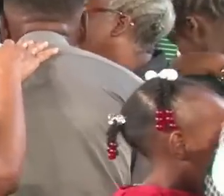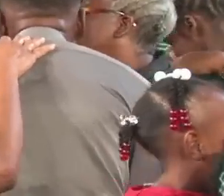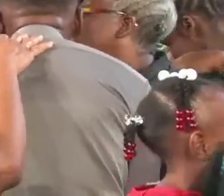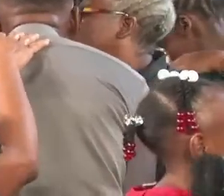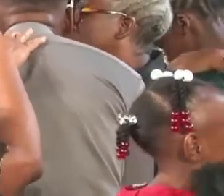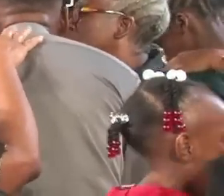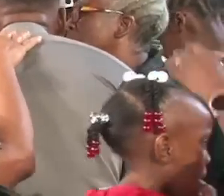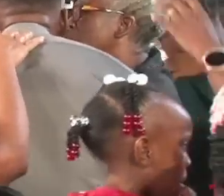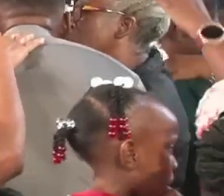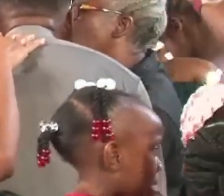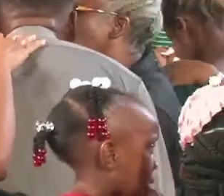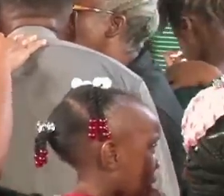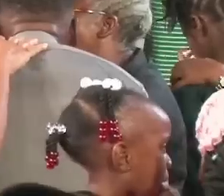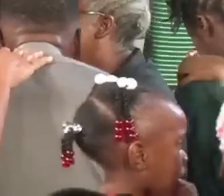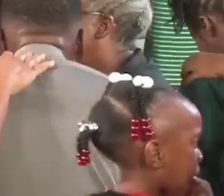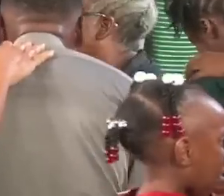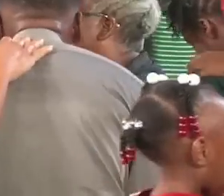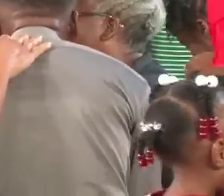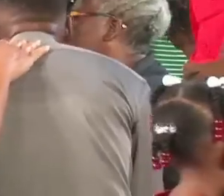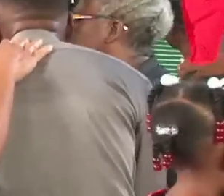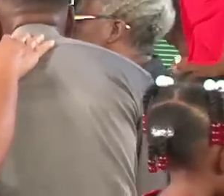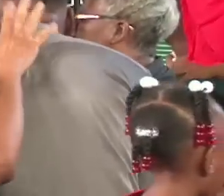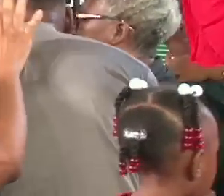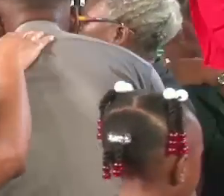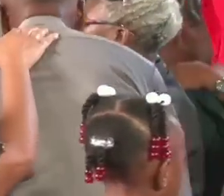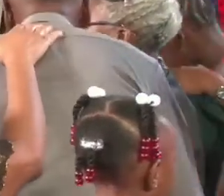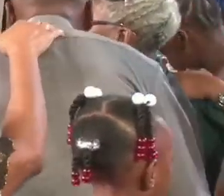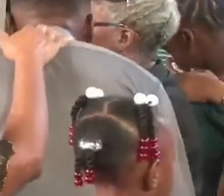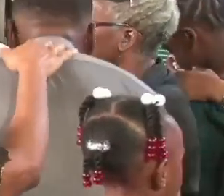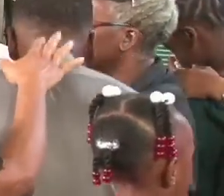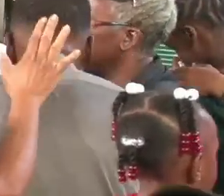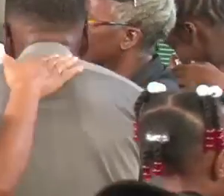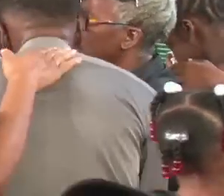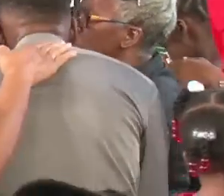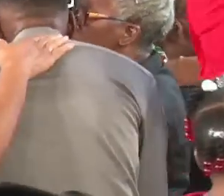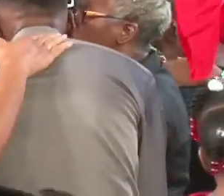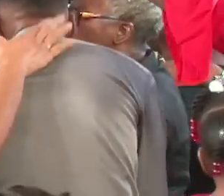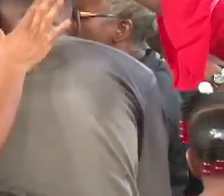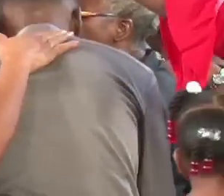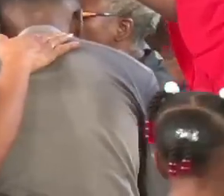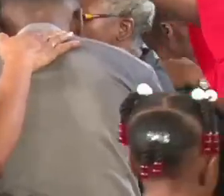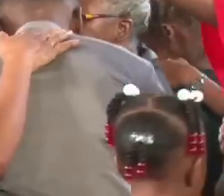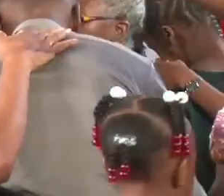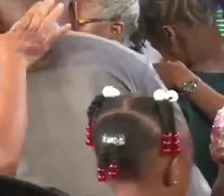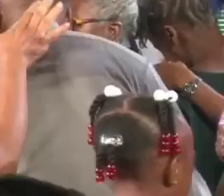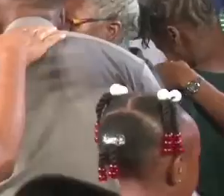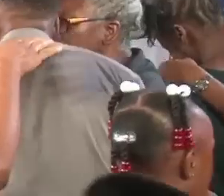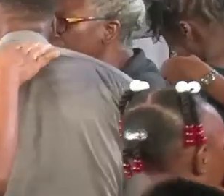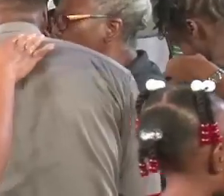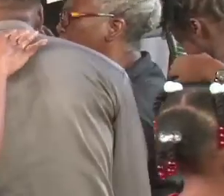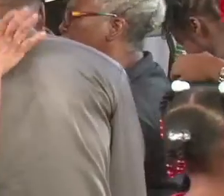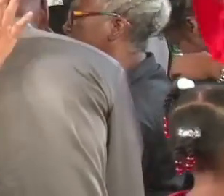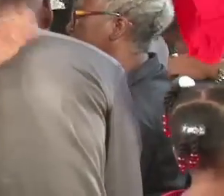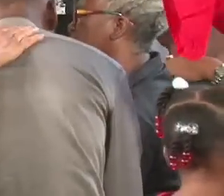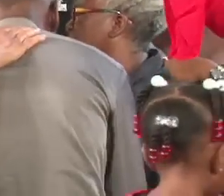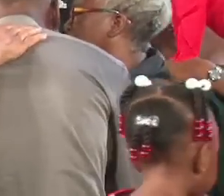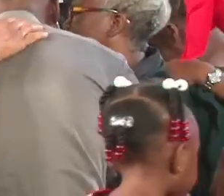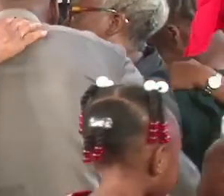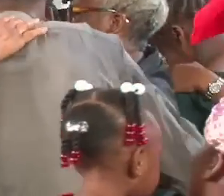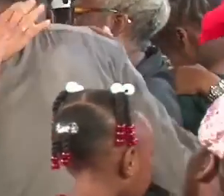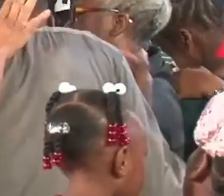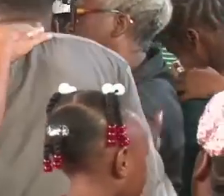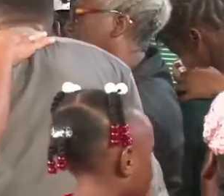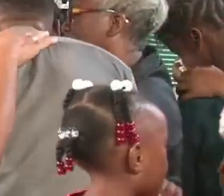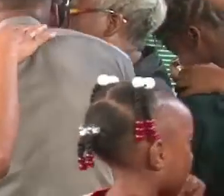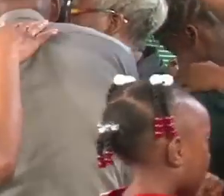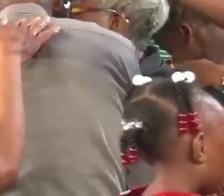the Lord, I'm free. No longer bound. No longer bound. No more chains.